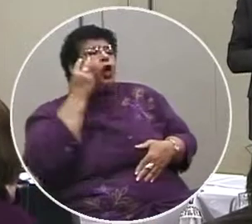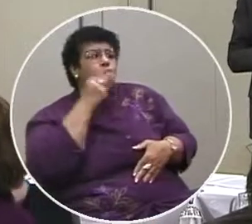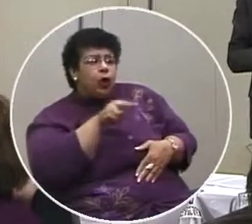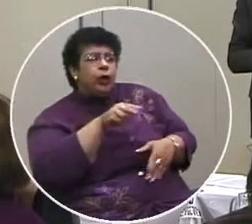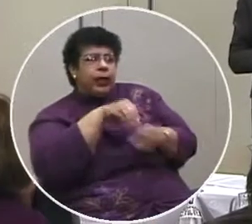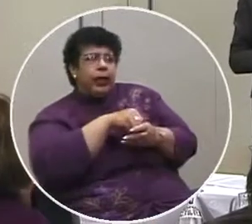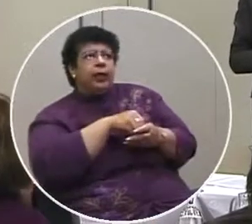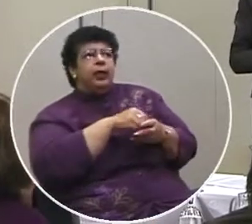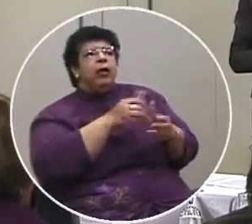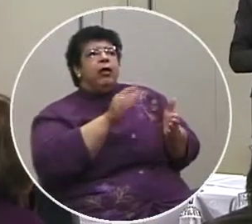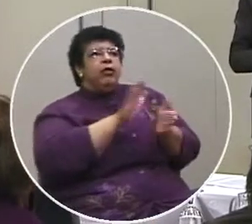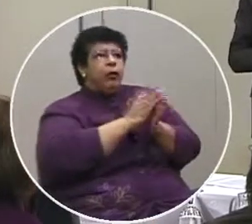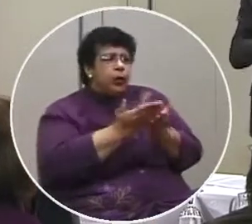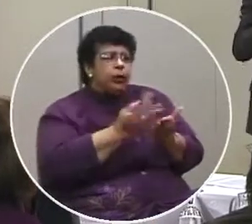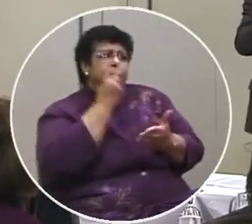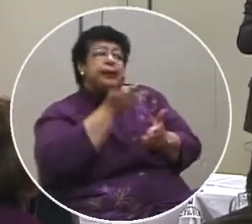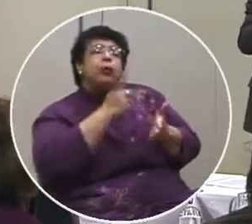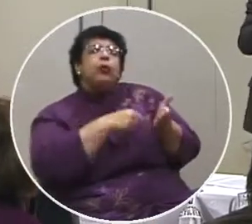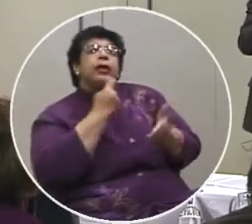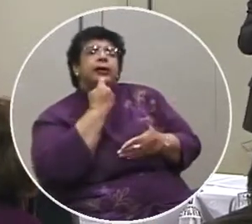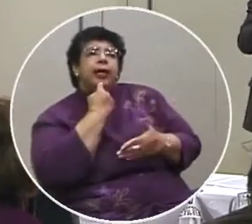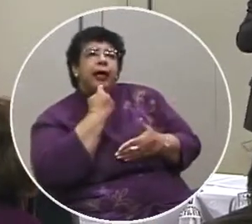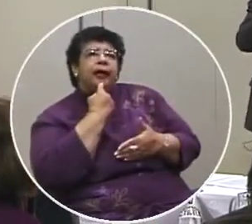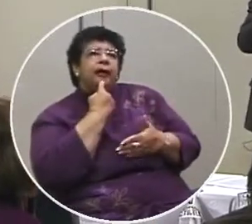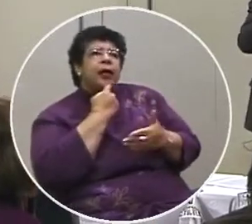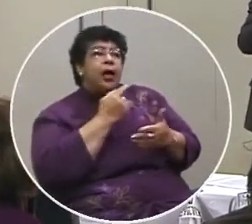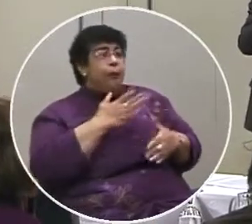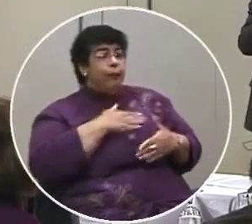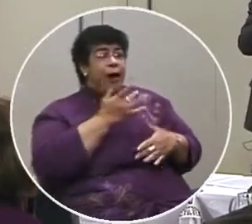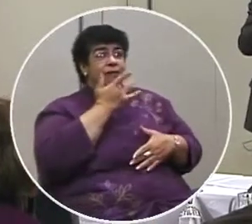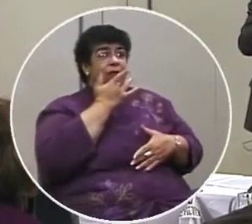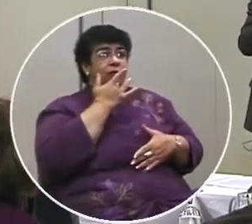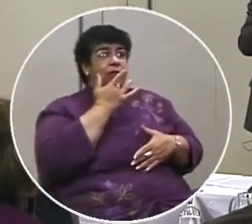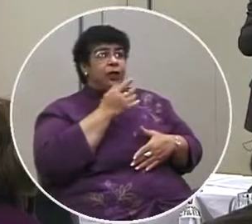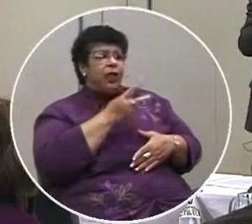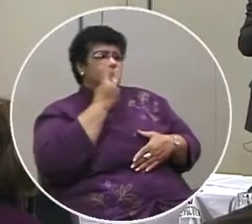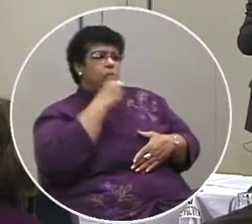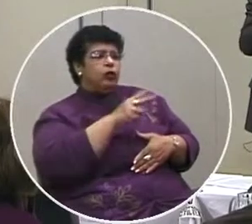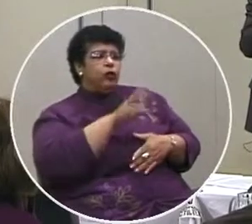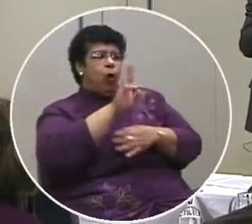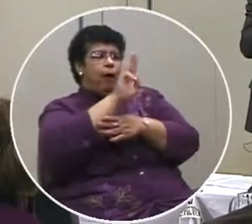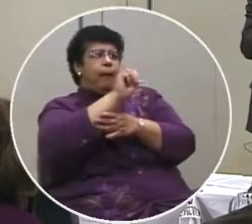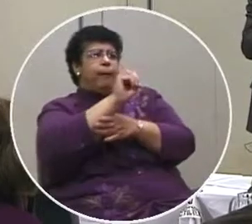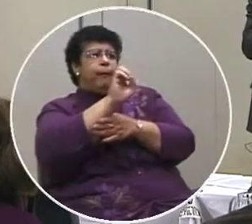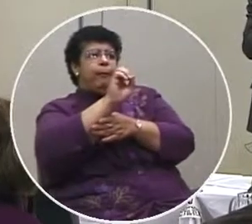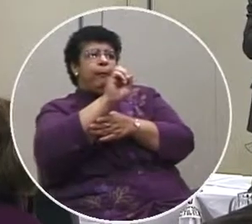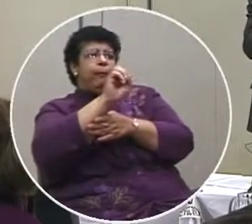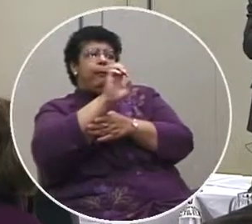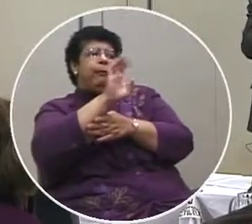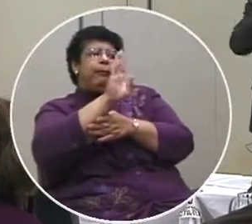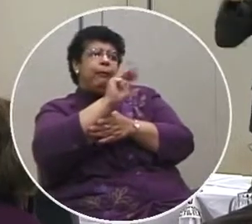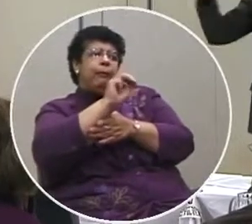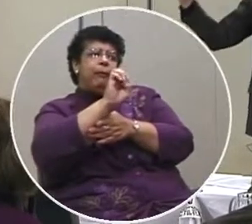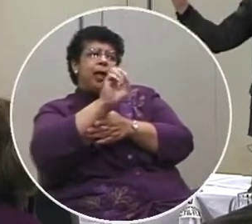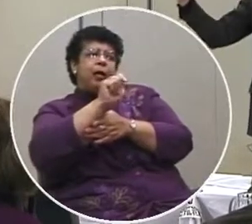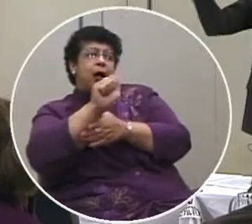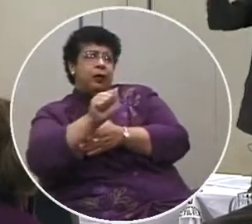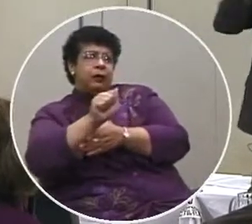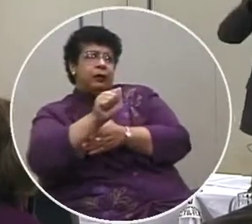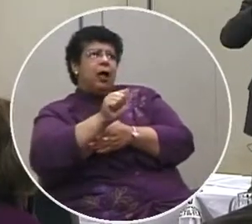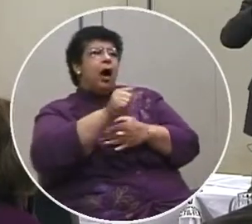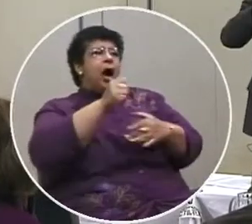say. And my favorite is to look for meta, M-E-T-A, meta-analyses, which brings